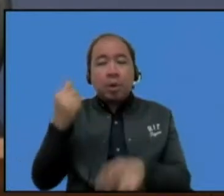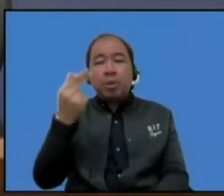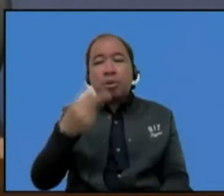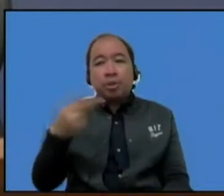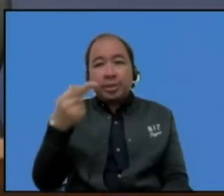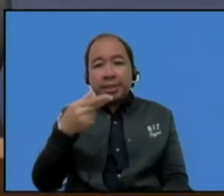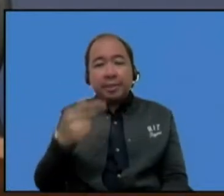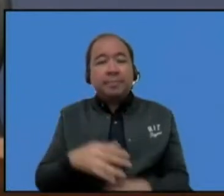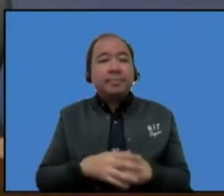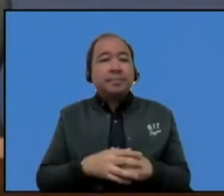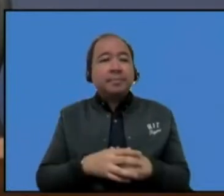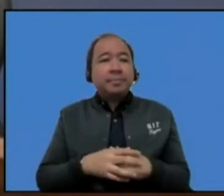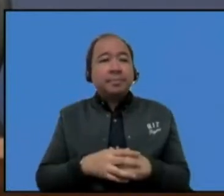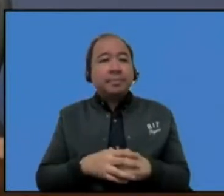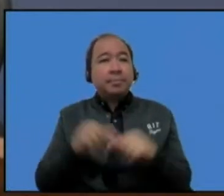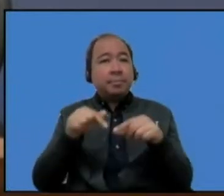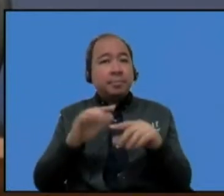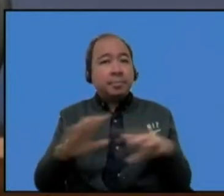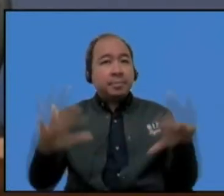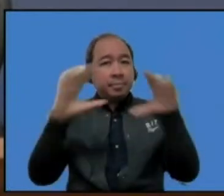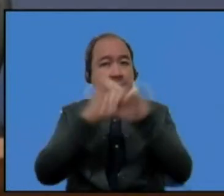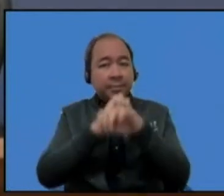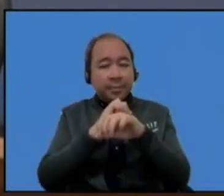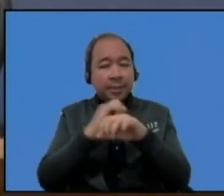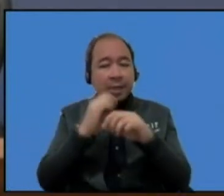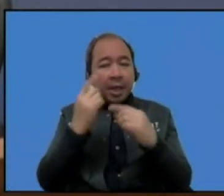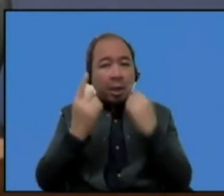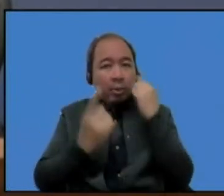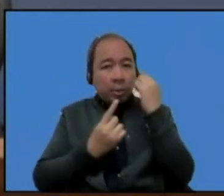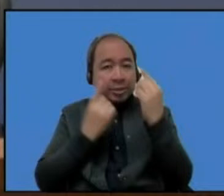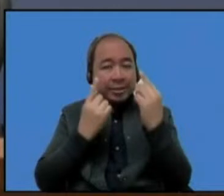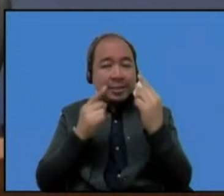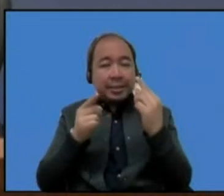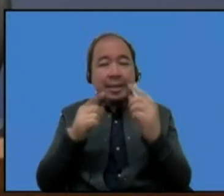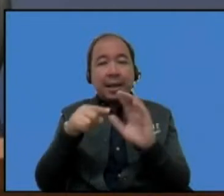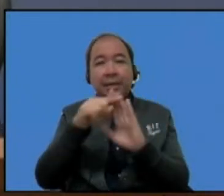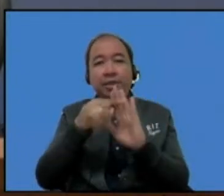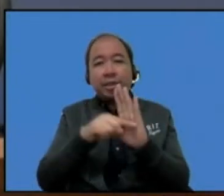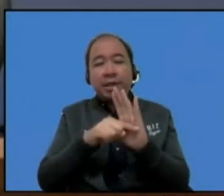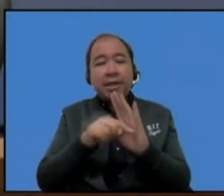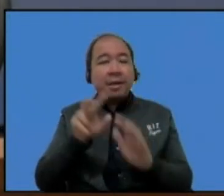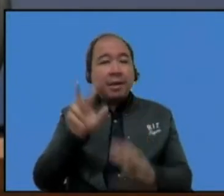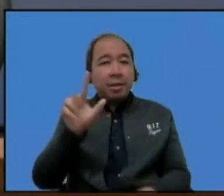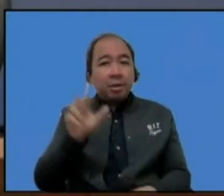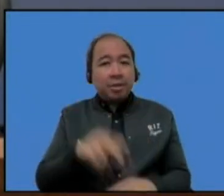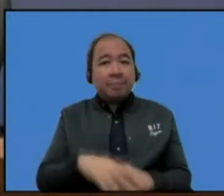concludes the consideration under agenda item 3. Thank you.